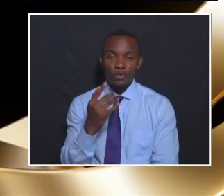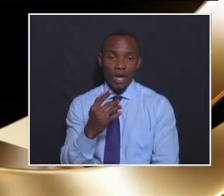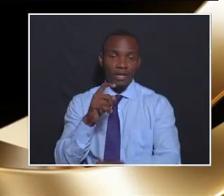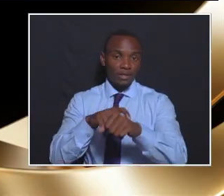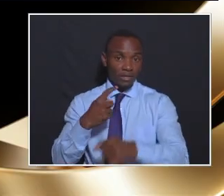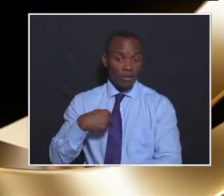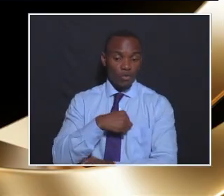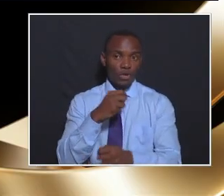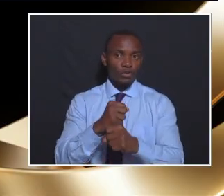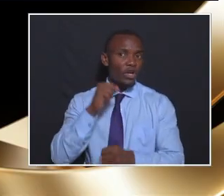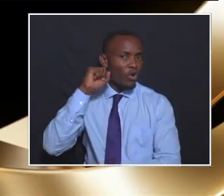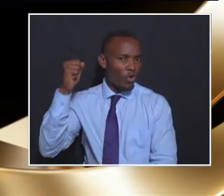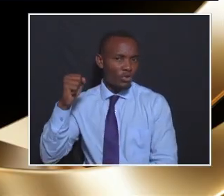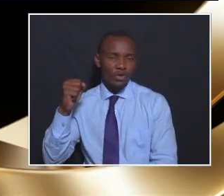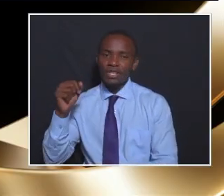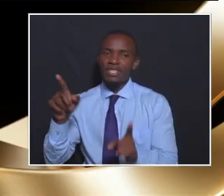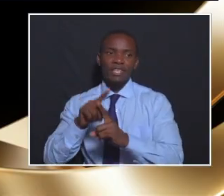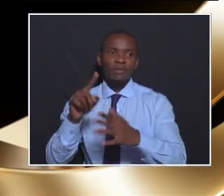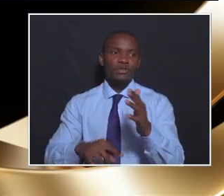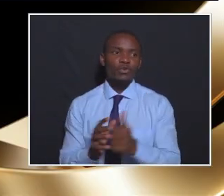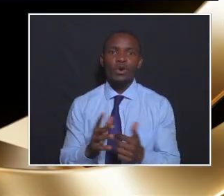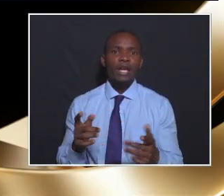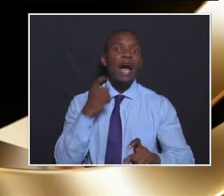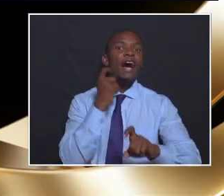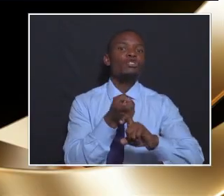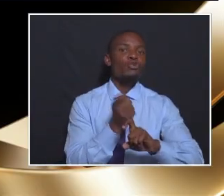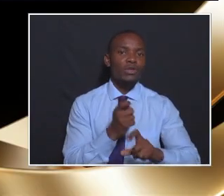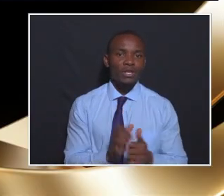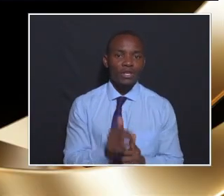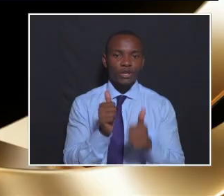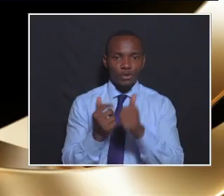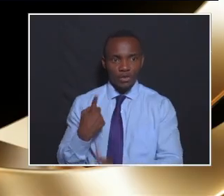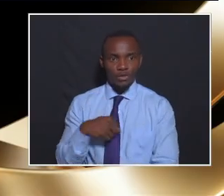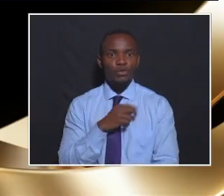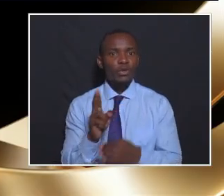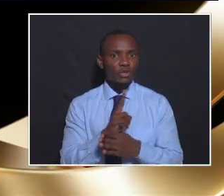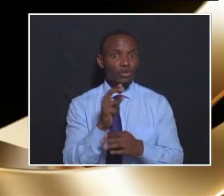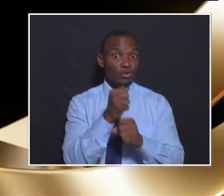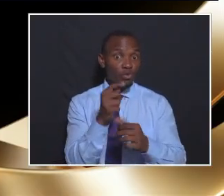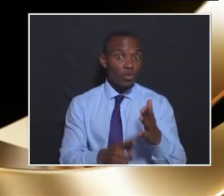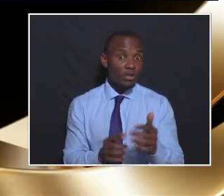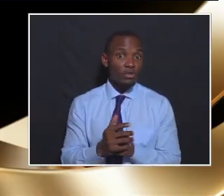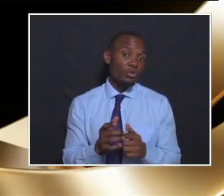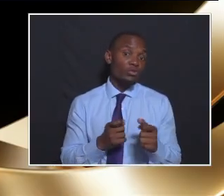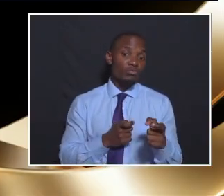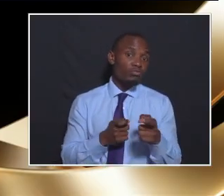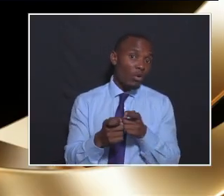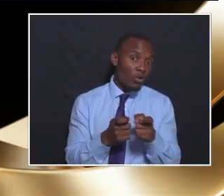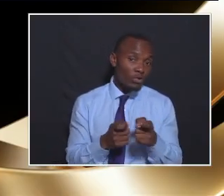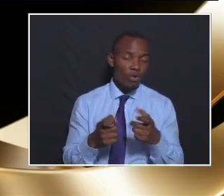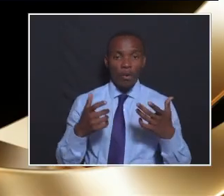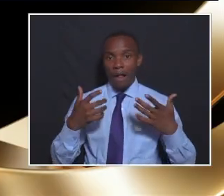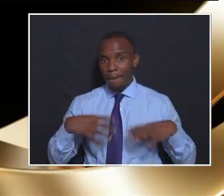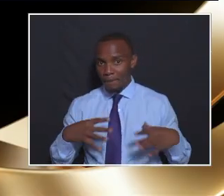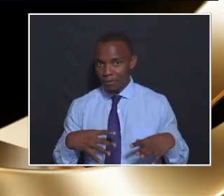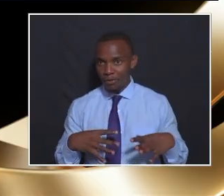weapon. Okay, not a weapon in that sense, but it's a tool that is used to manipulate people to feel a certain way.